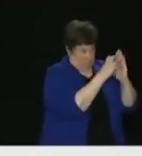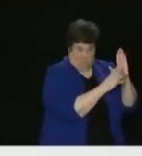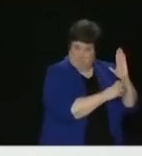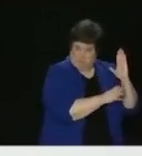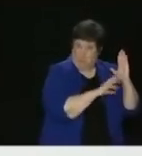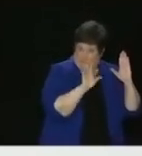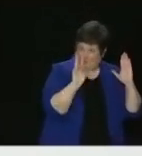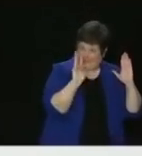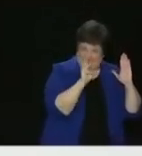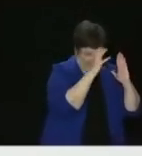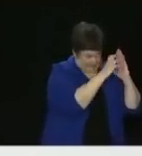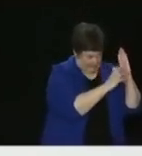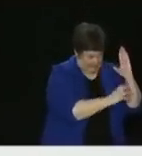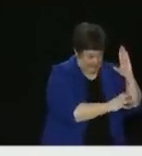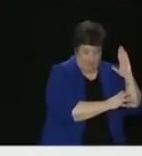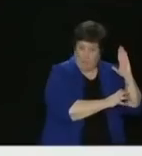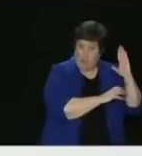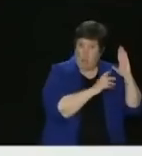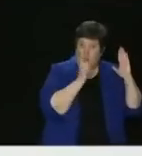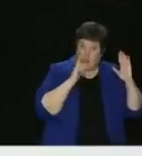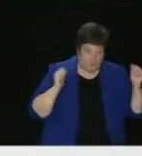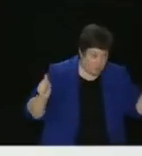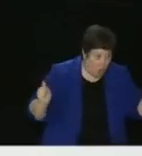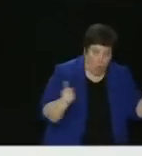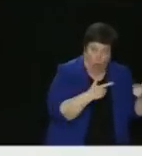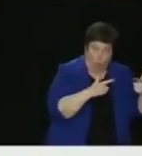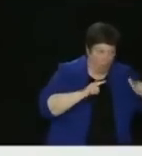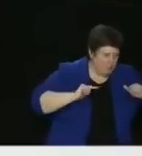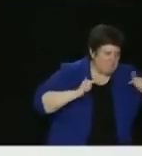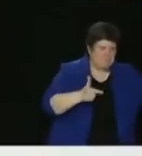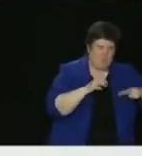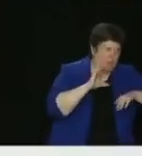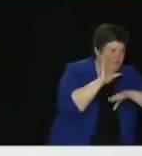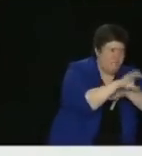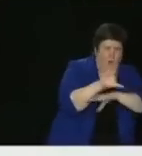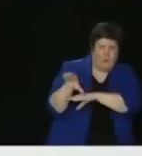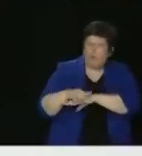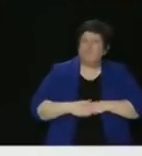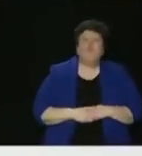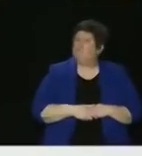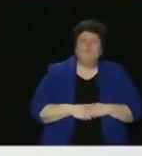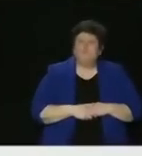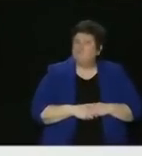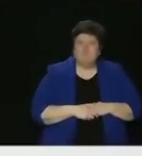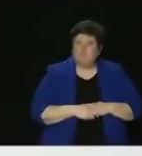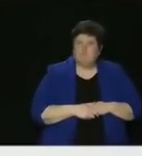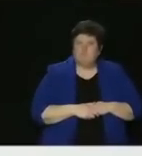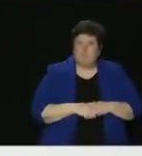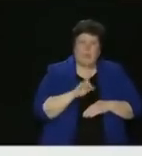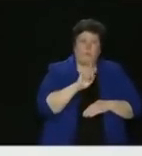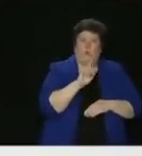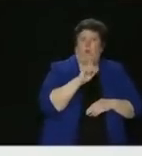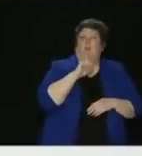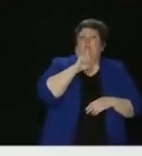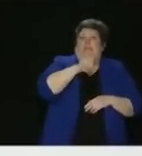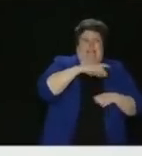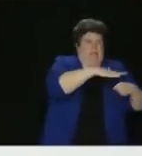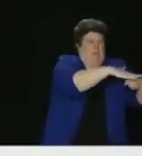measures we will use will not be applied across the entire country. They will only be applied where they are truly